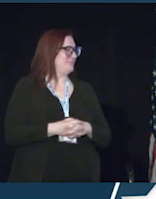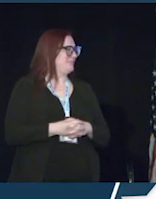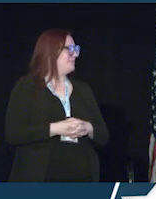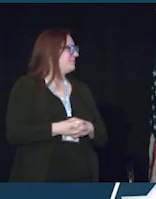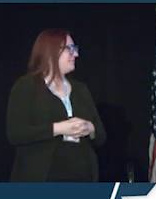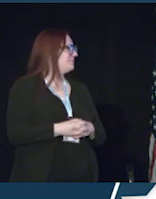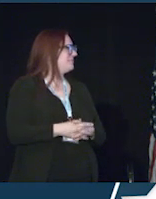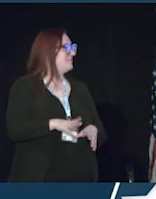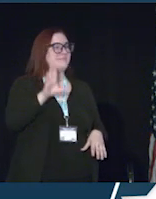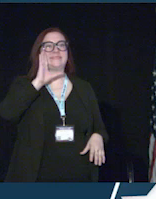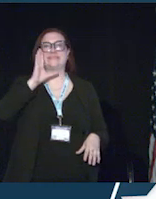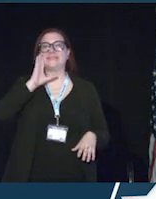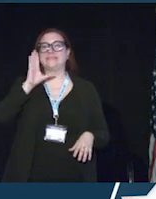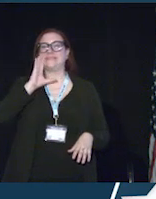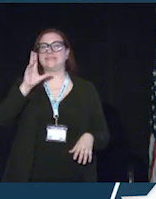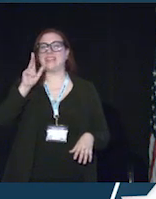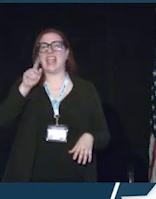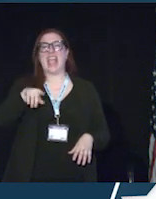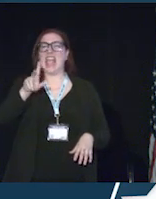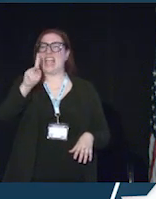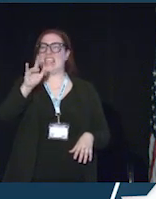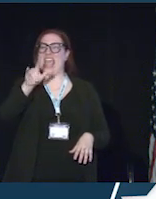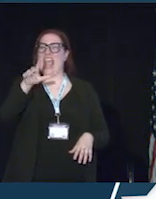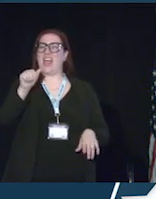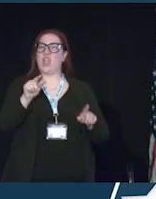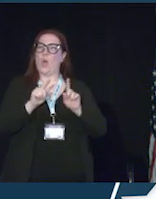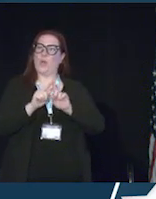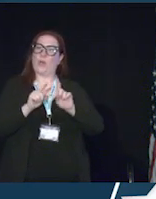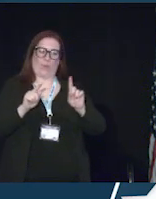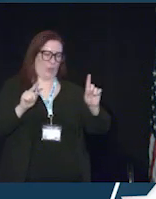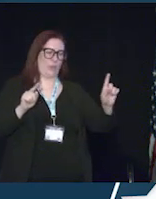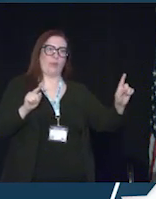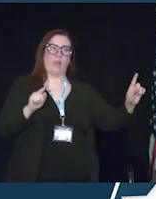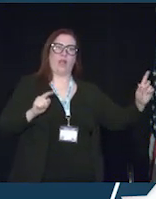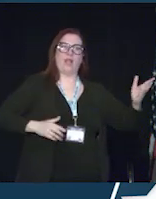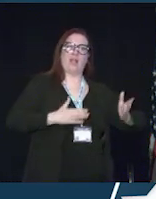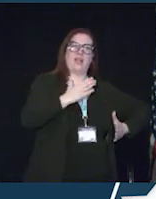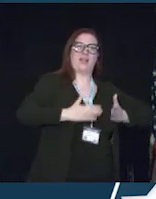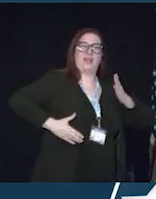Hi, Kayla. You're really far from that podium.